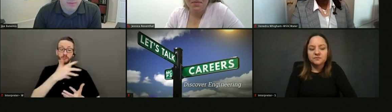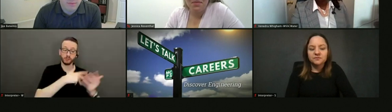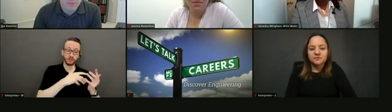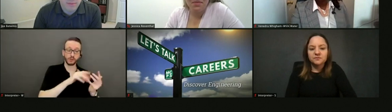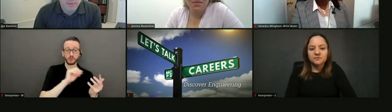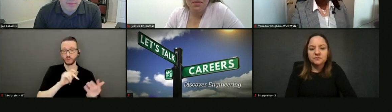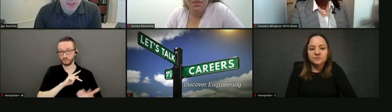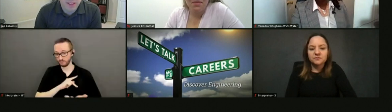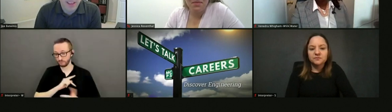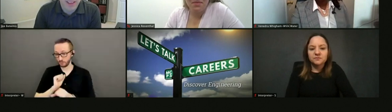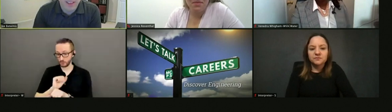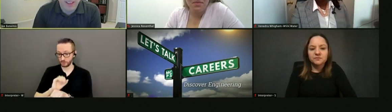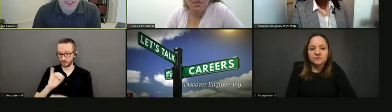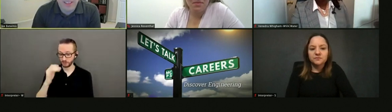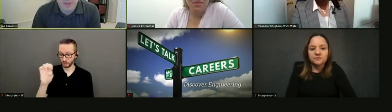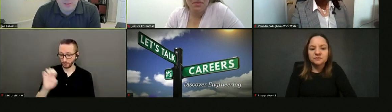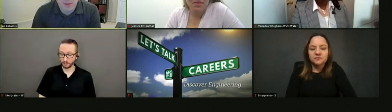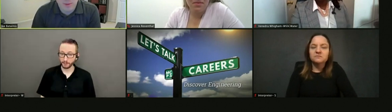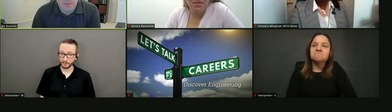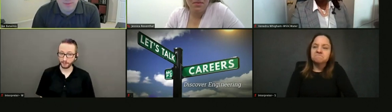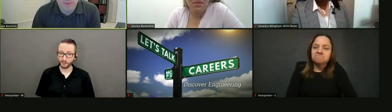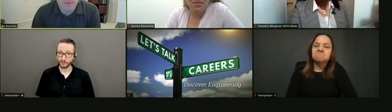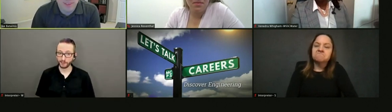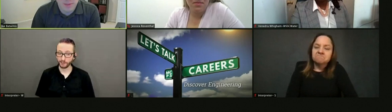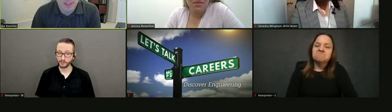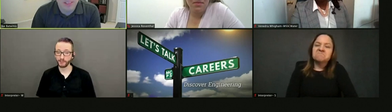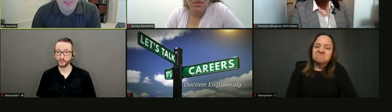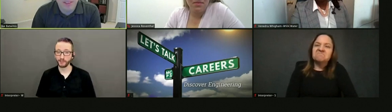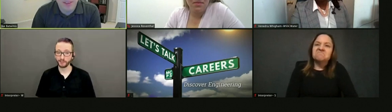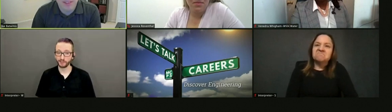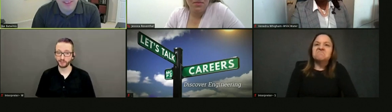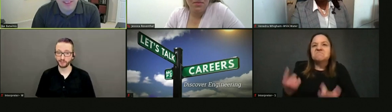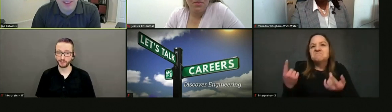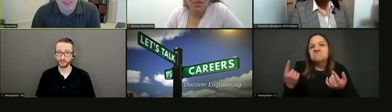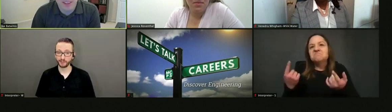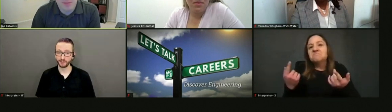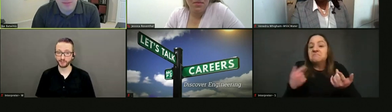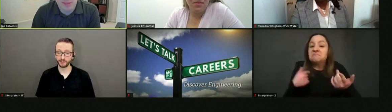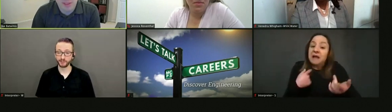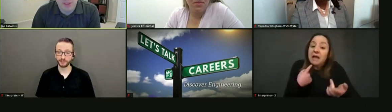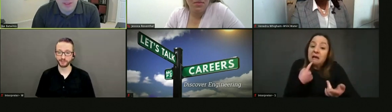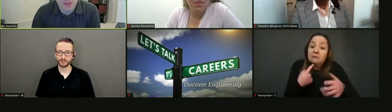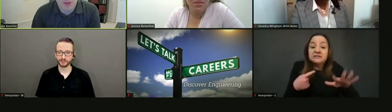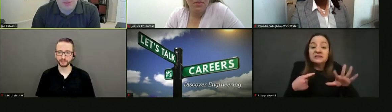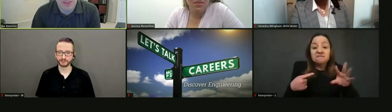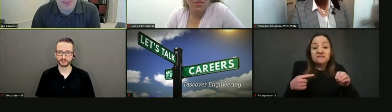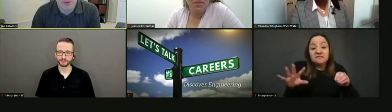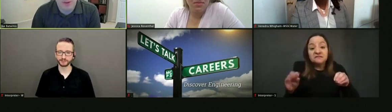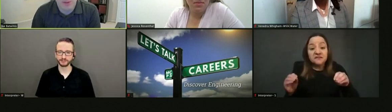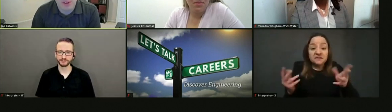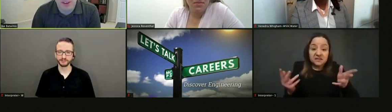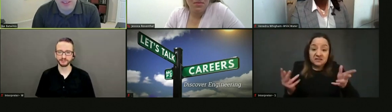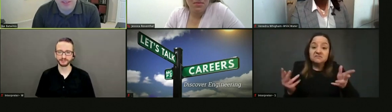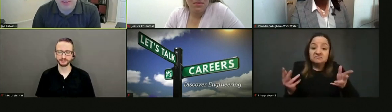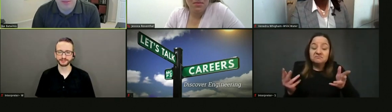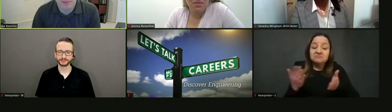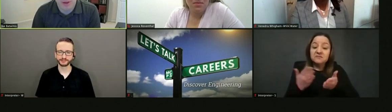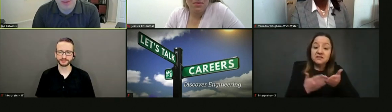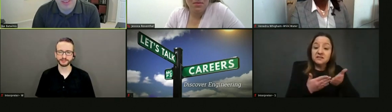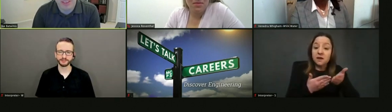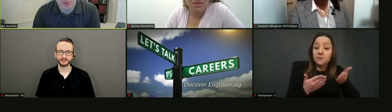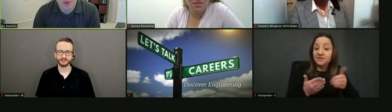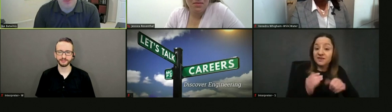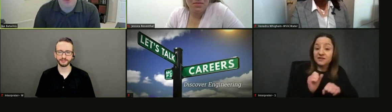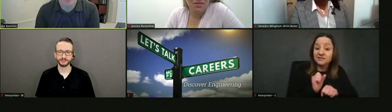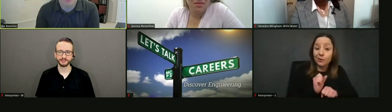personal work? Yeah, I'd say maybe something like 50-50. You know, there's some things I work on